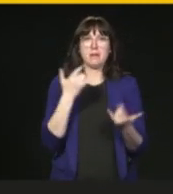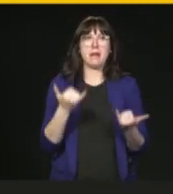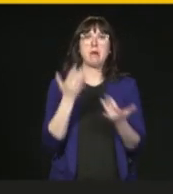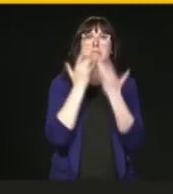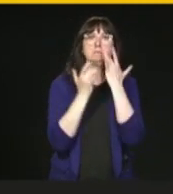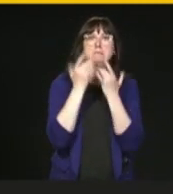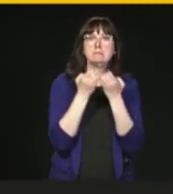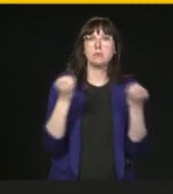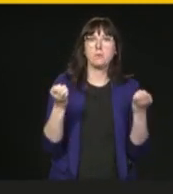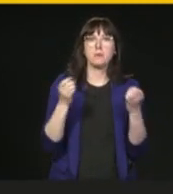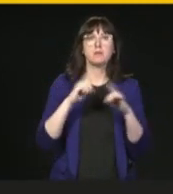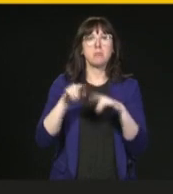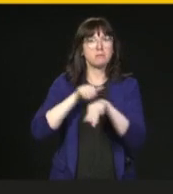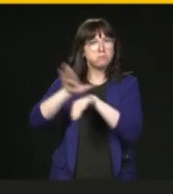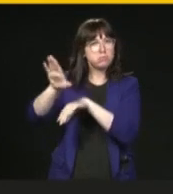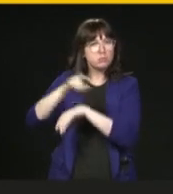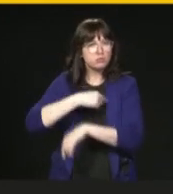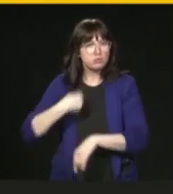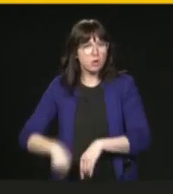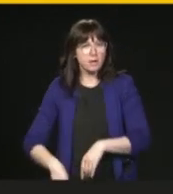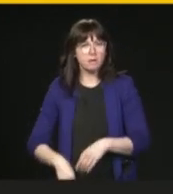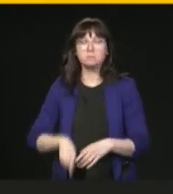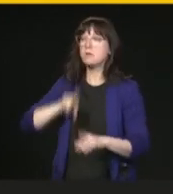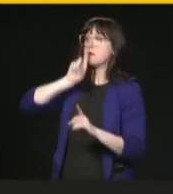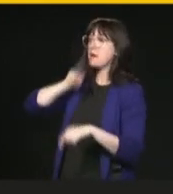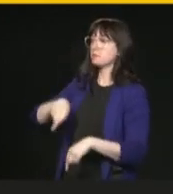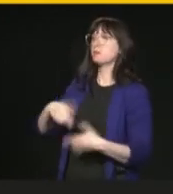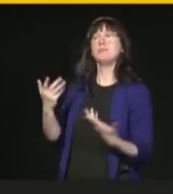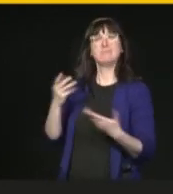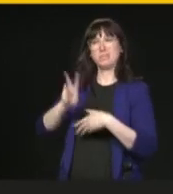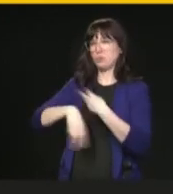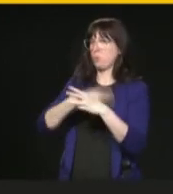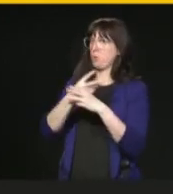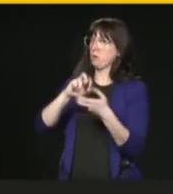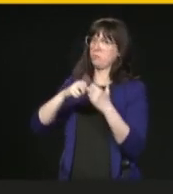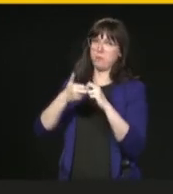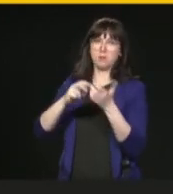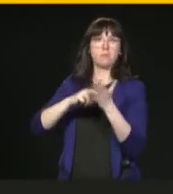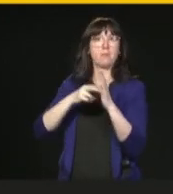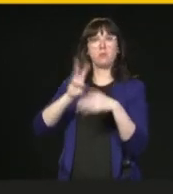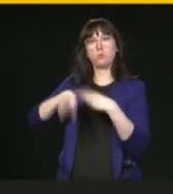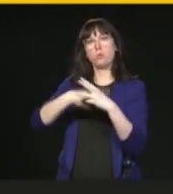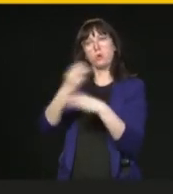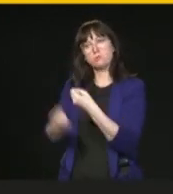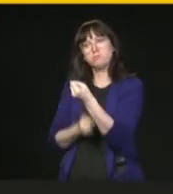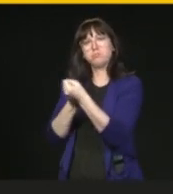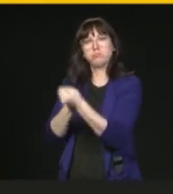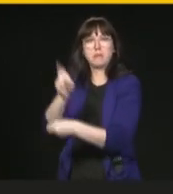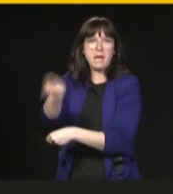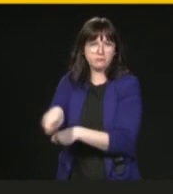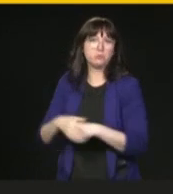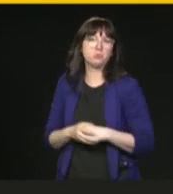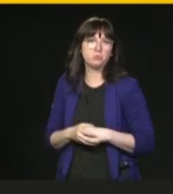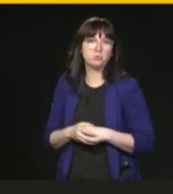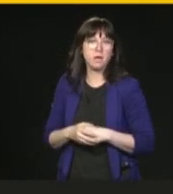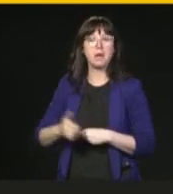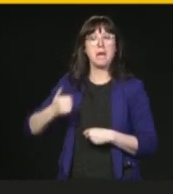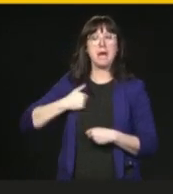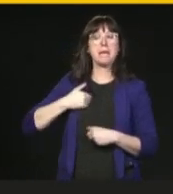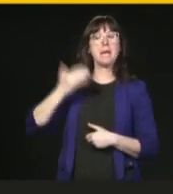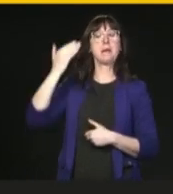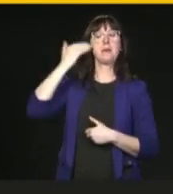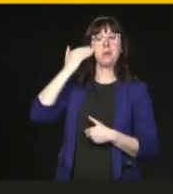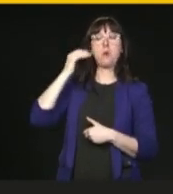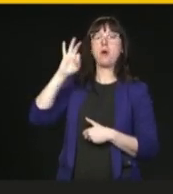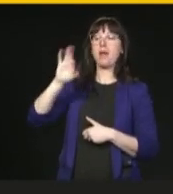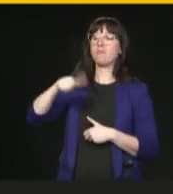in many provinces they are lacking equipment, and this has been sent to China. Well, this is a global crisis. crisis, and it requires a global